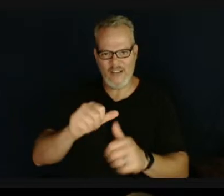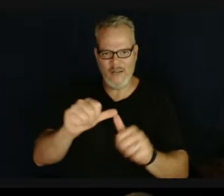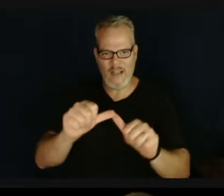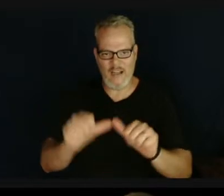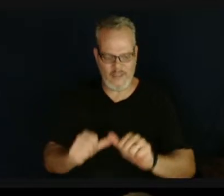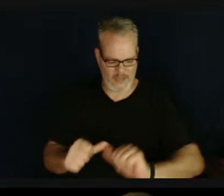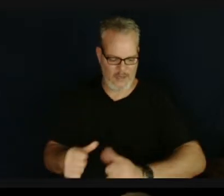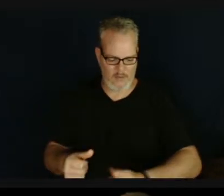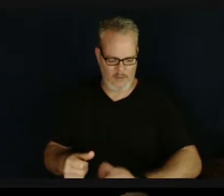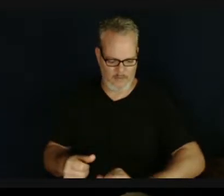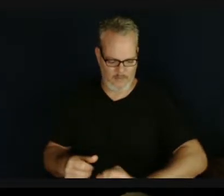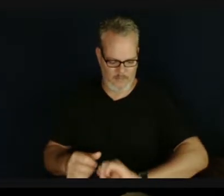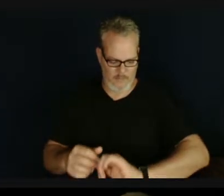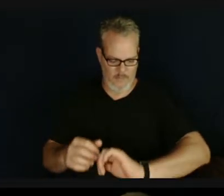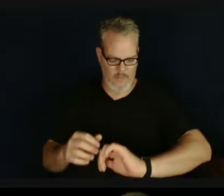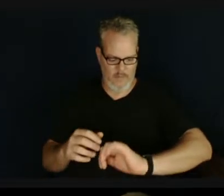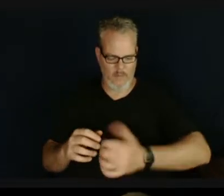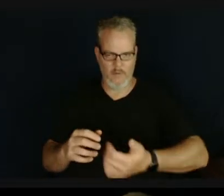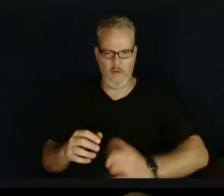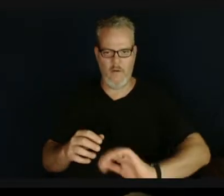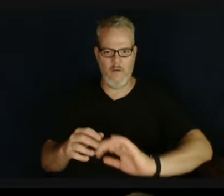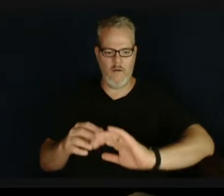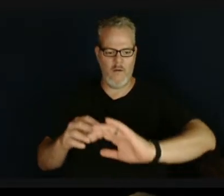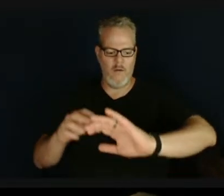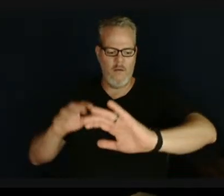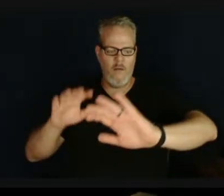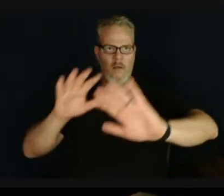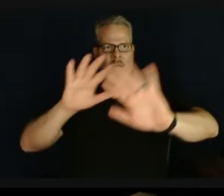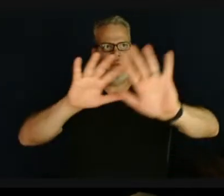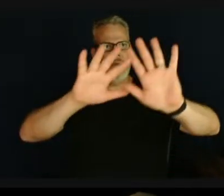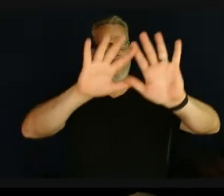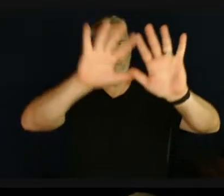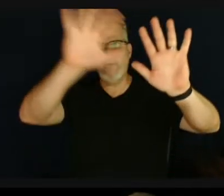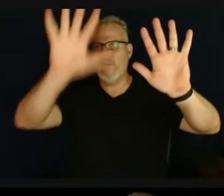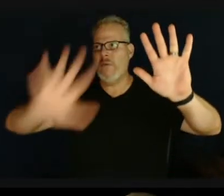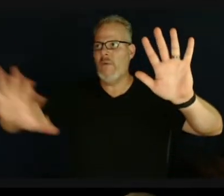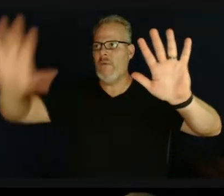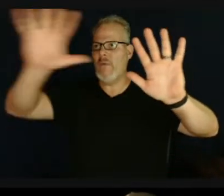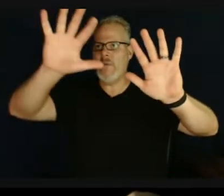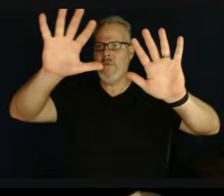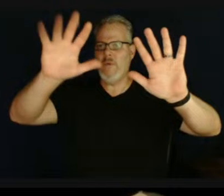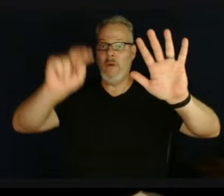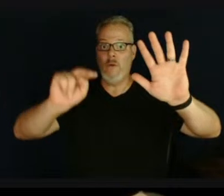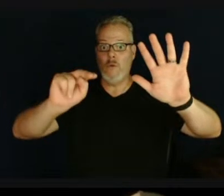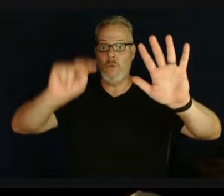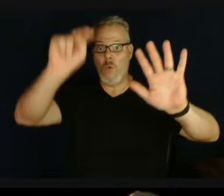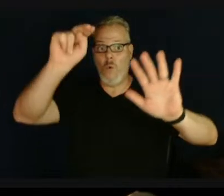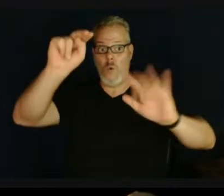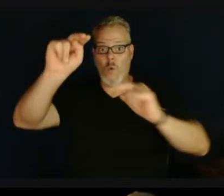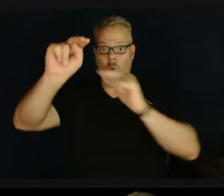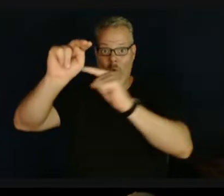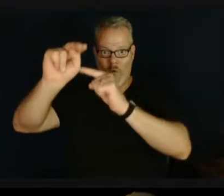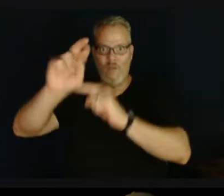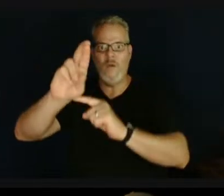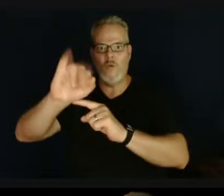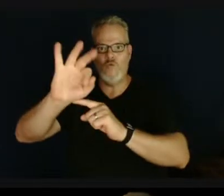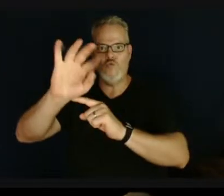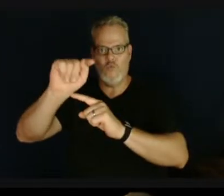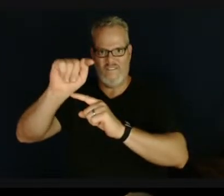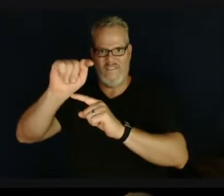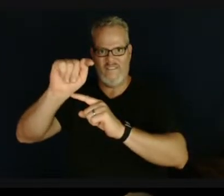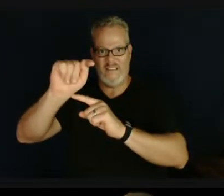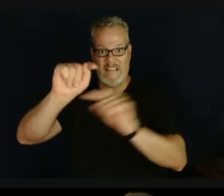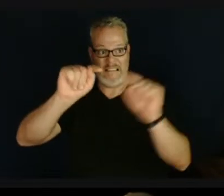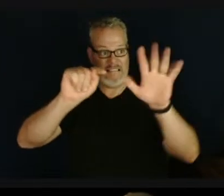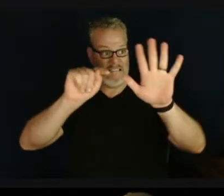ocean. And at its northern edge is the rift zone and that whole summit complex of the Kauai